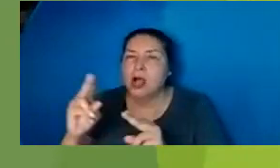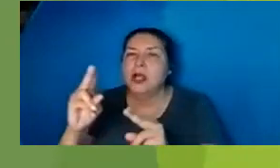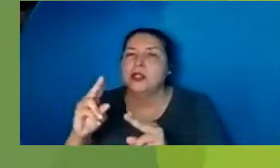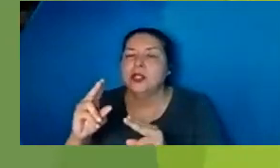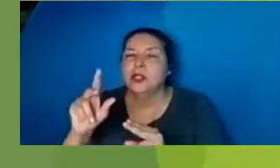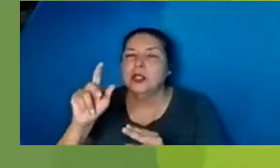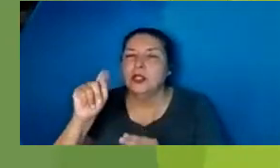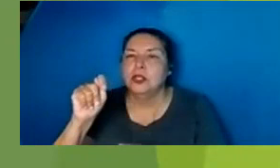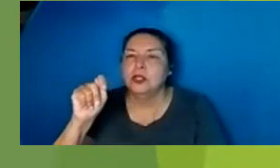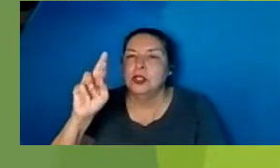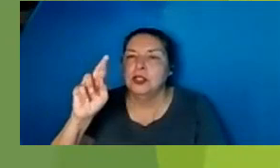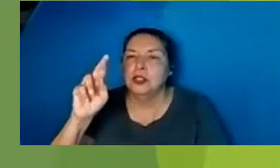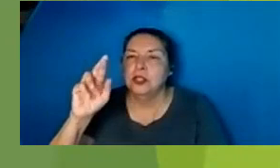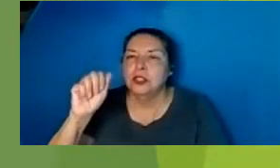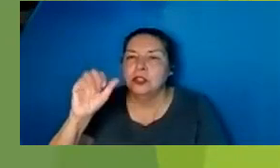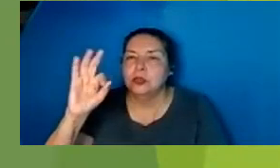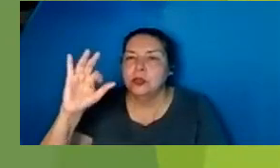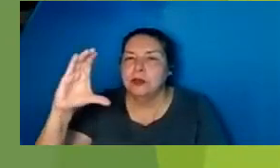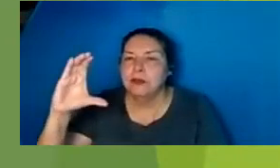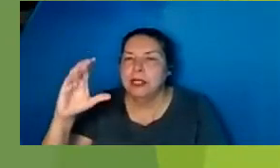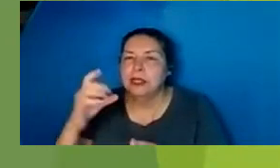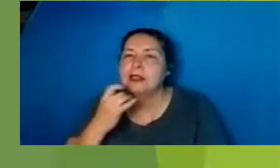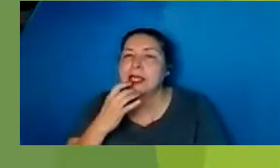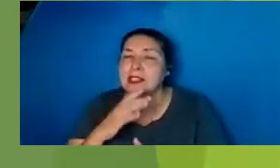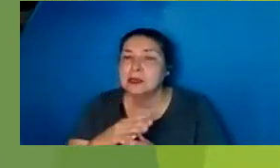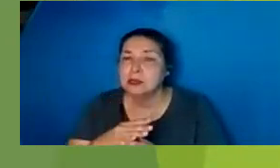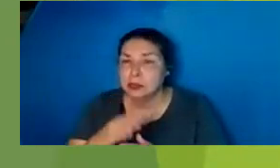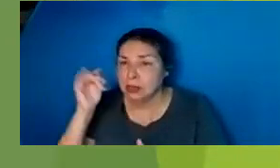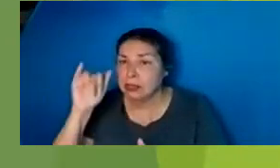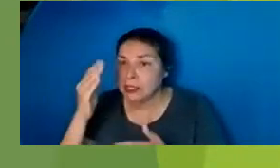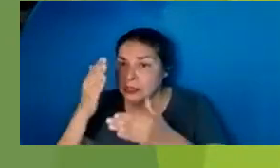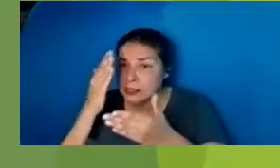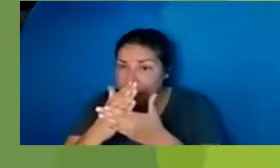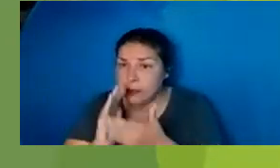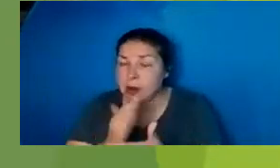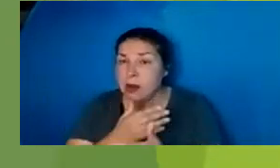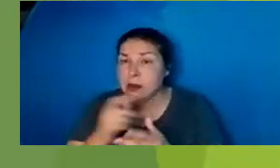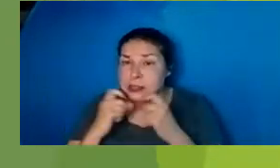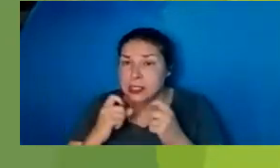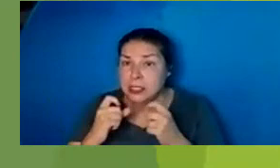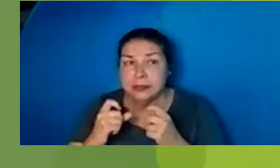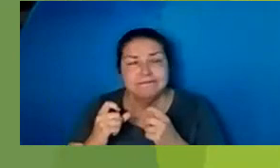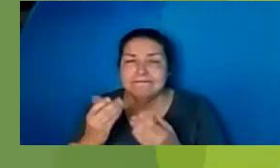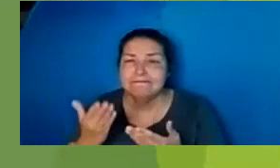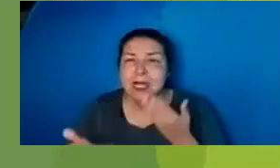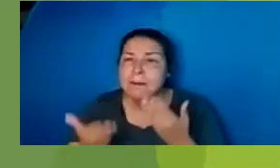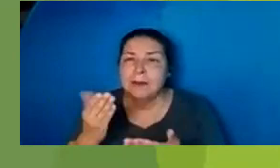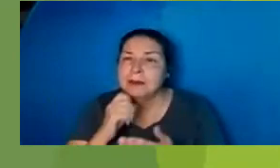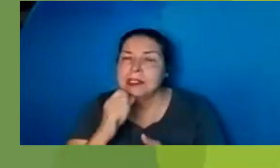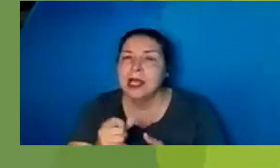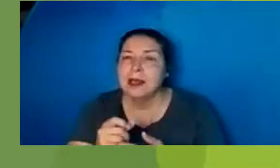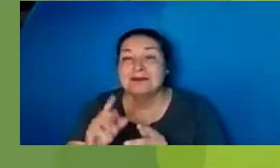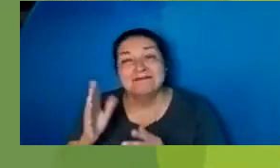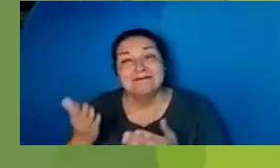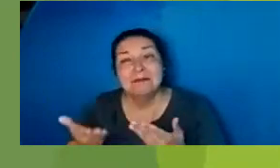Would that be the end of our sinning? Probably not. In fact, it would probably be just the beginning of a new kind of